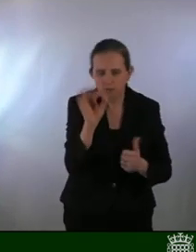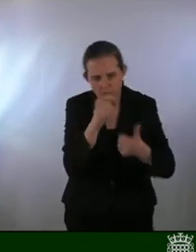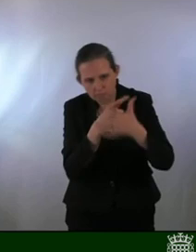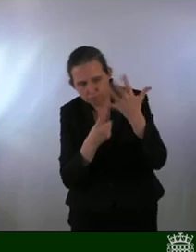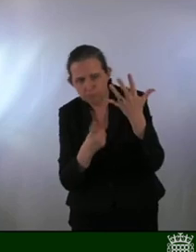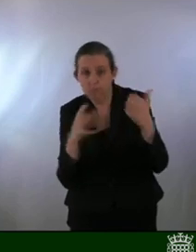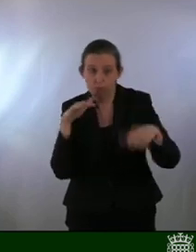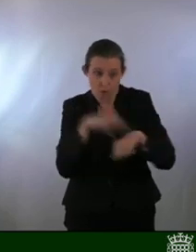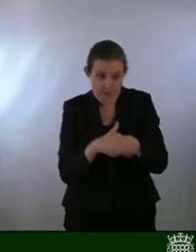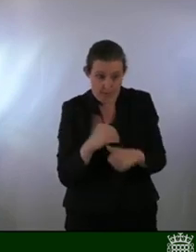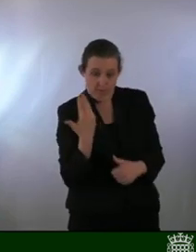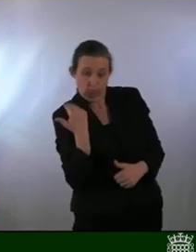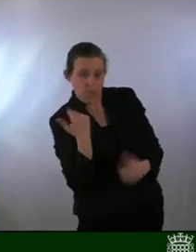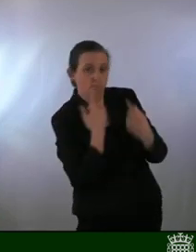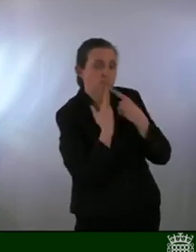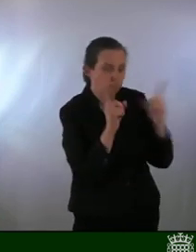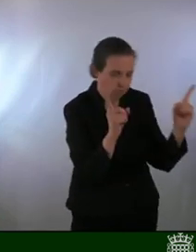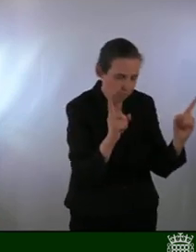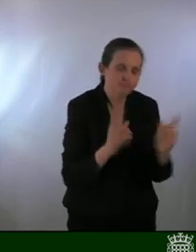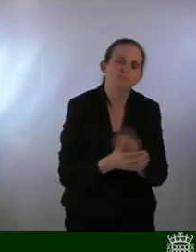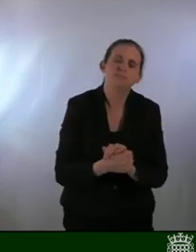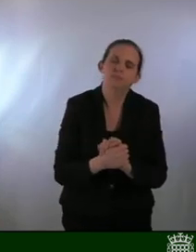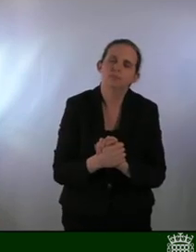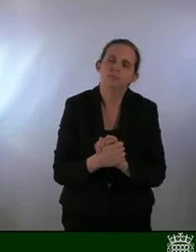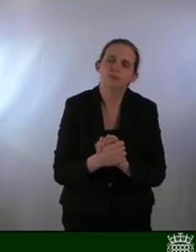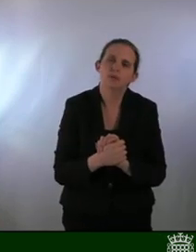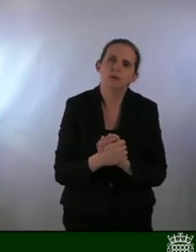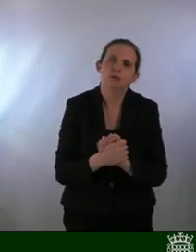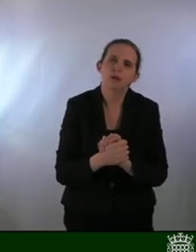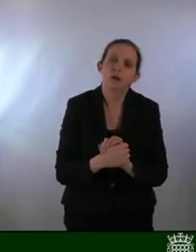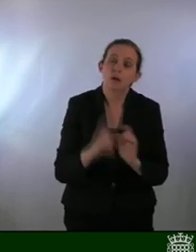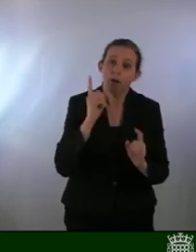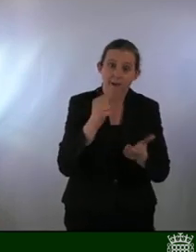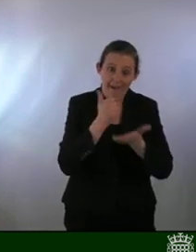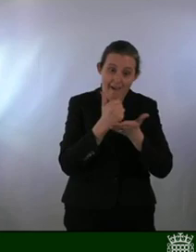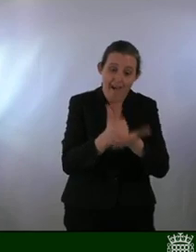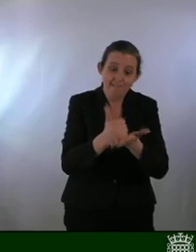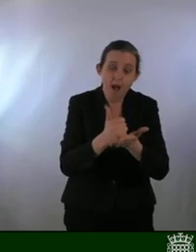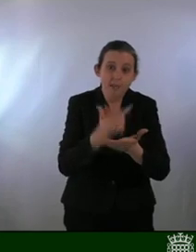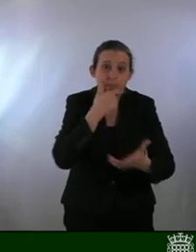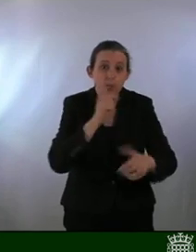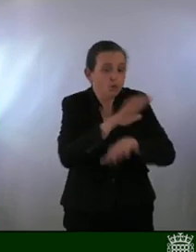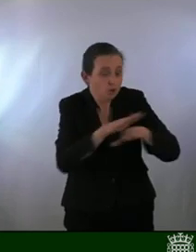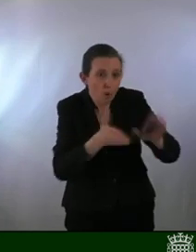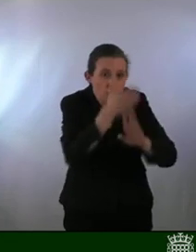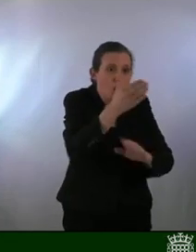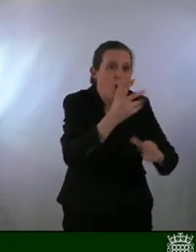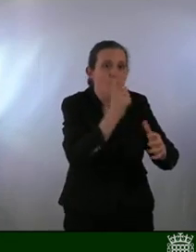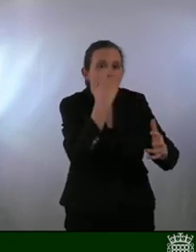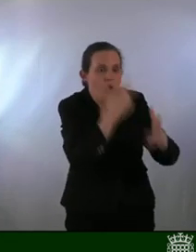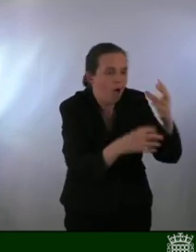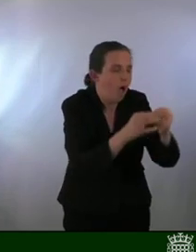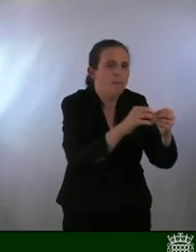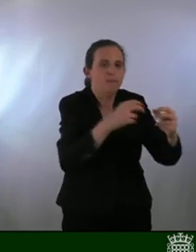about the measures that were introduced. Firstly, he is advising people not to go to clubs, cinemas and